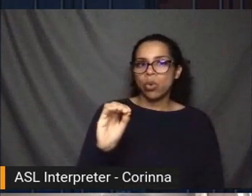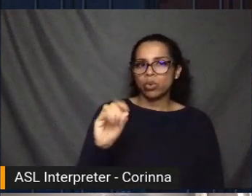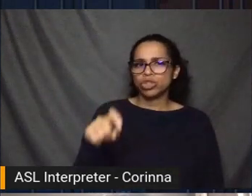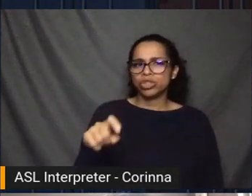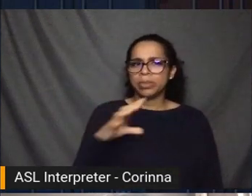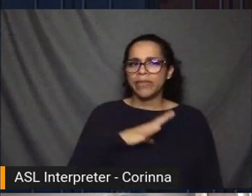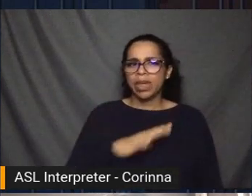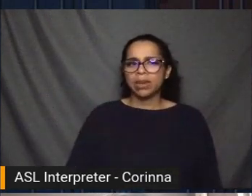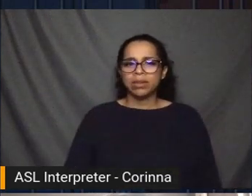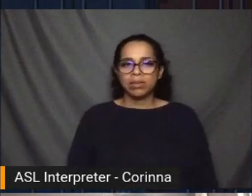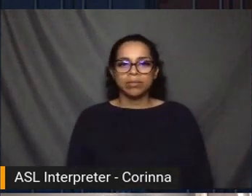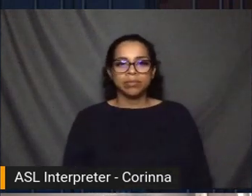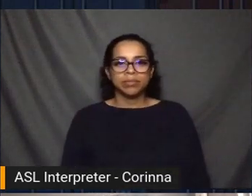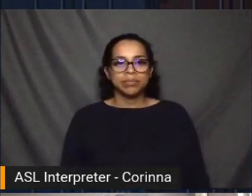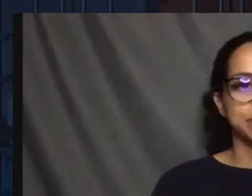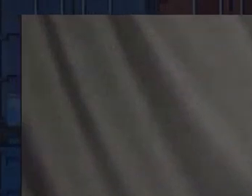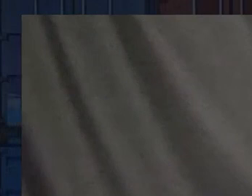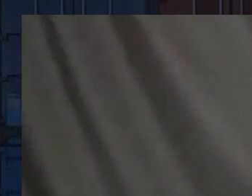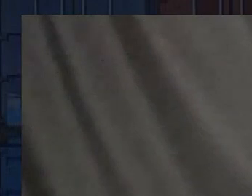Awesome.